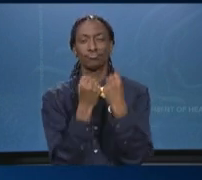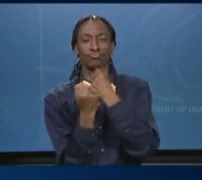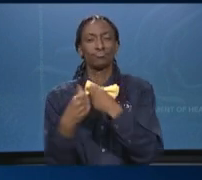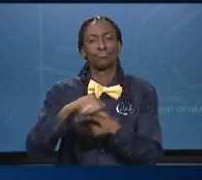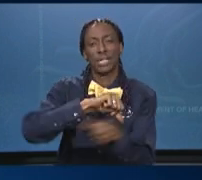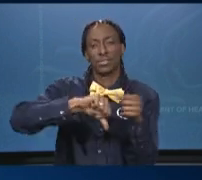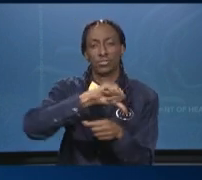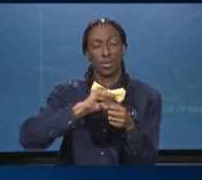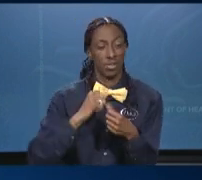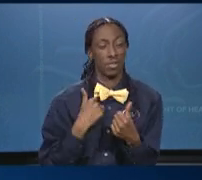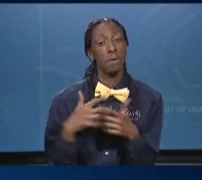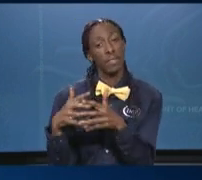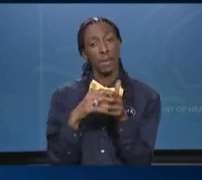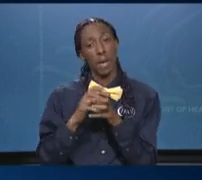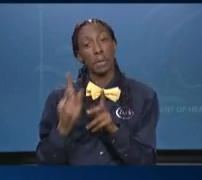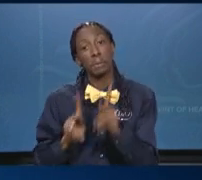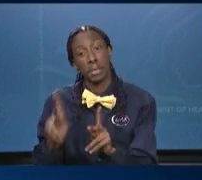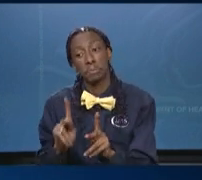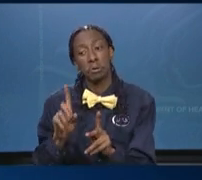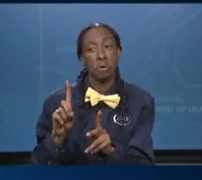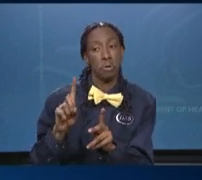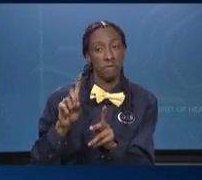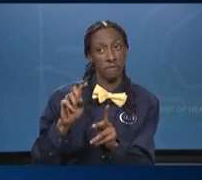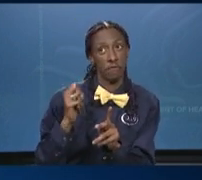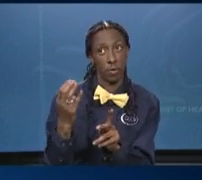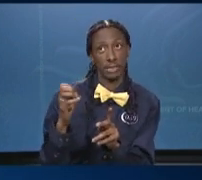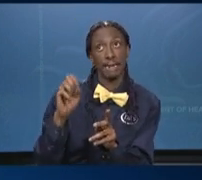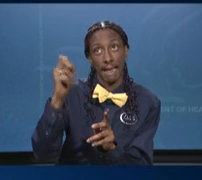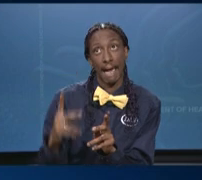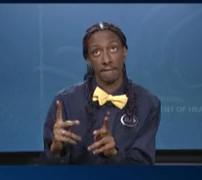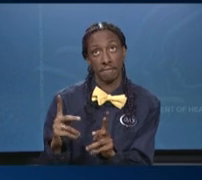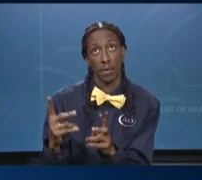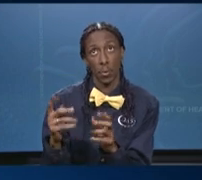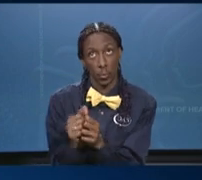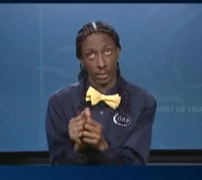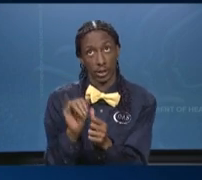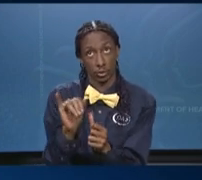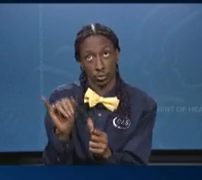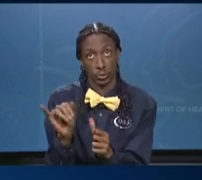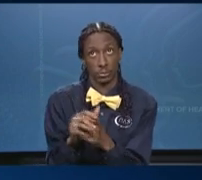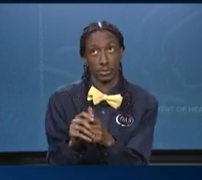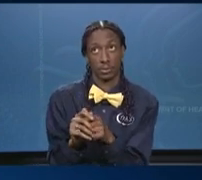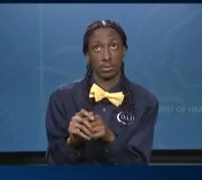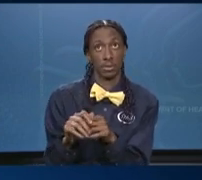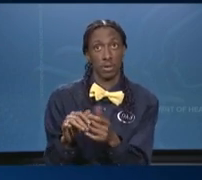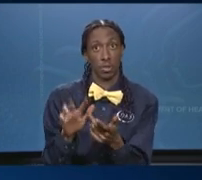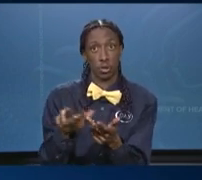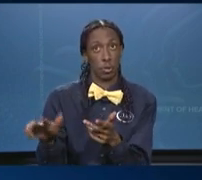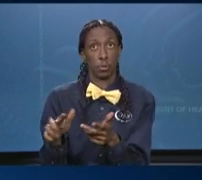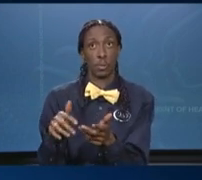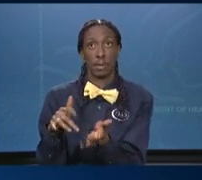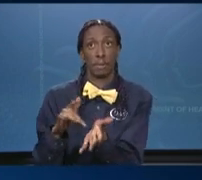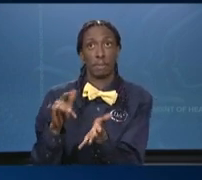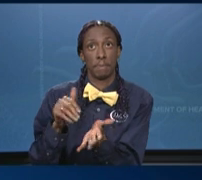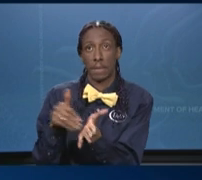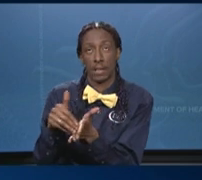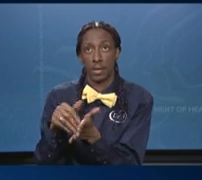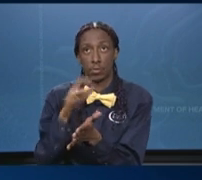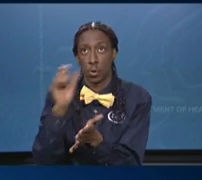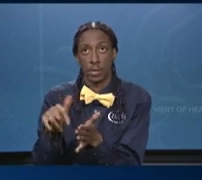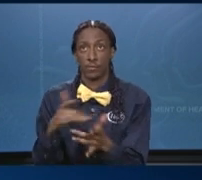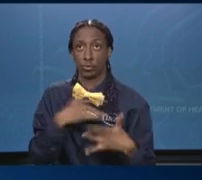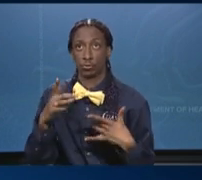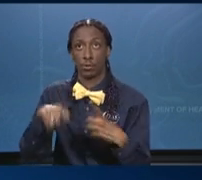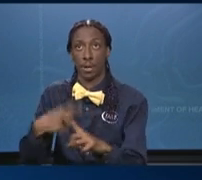least 14.5 million of them who are now insured, at least 133 million of them who no longer have to worry about a pre-existing condition, at